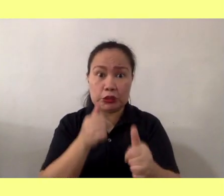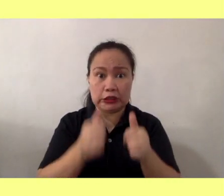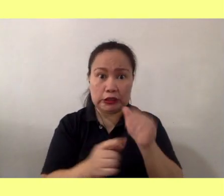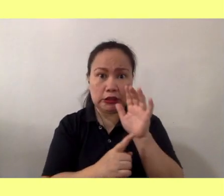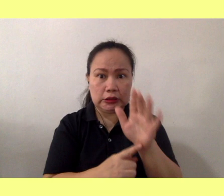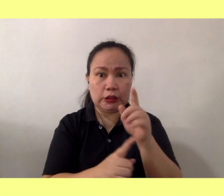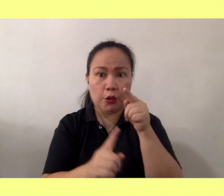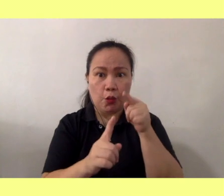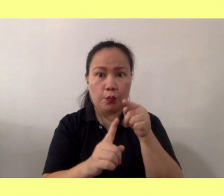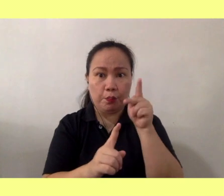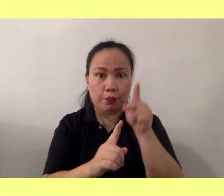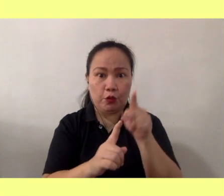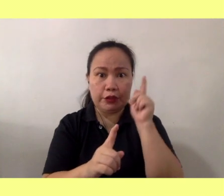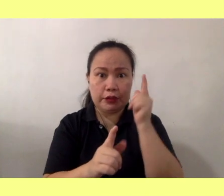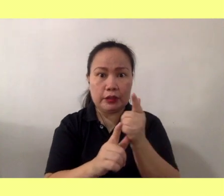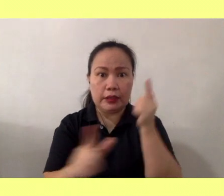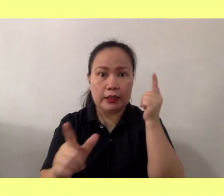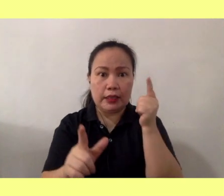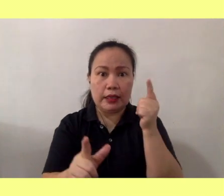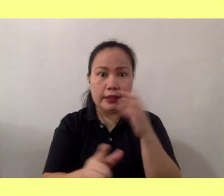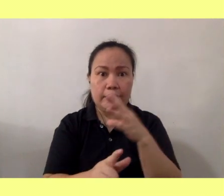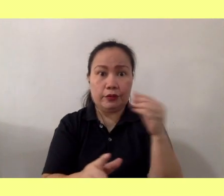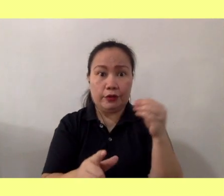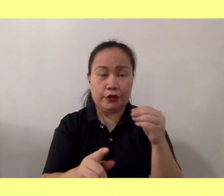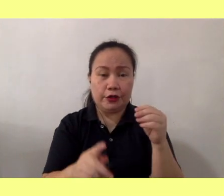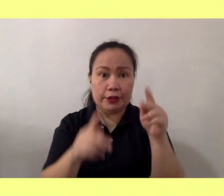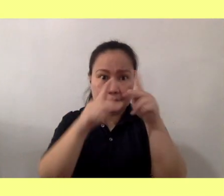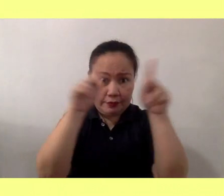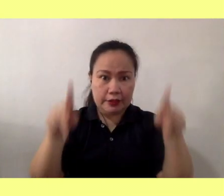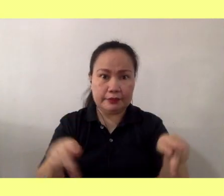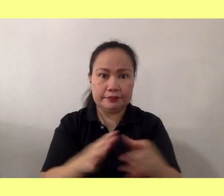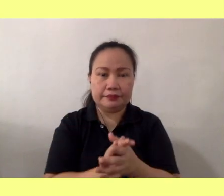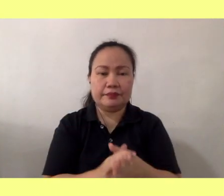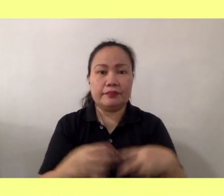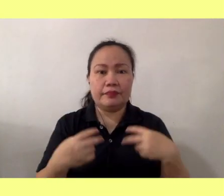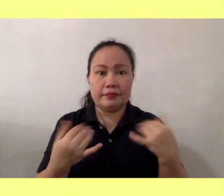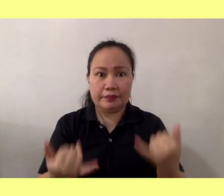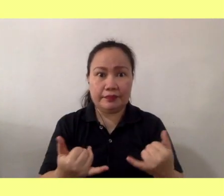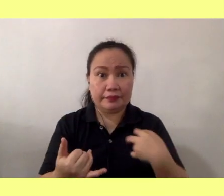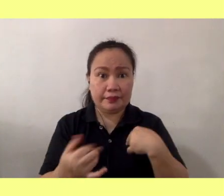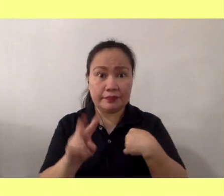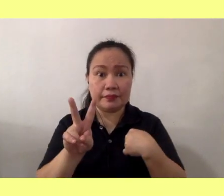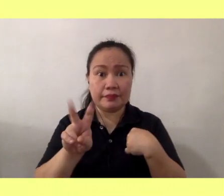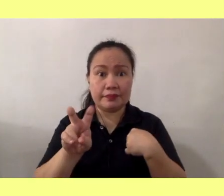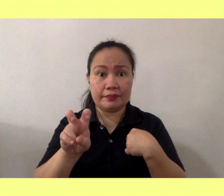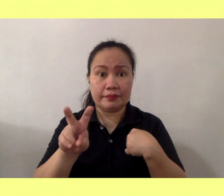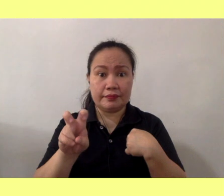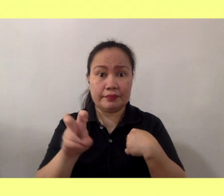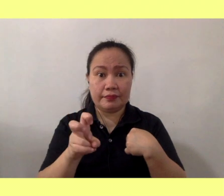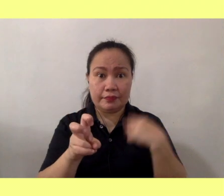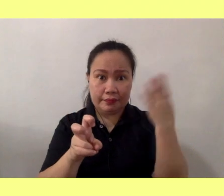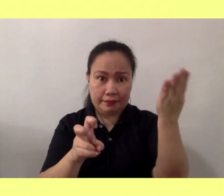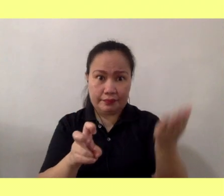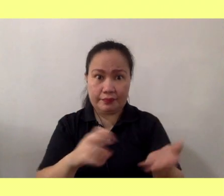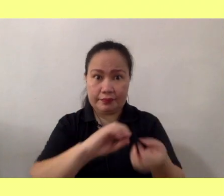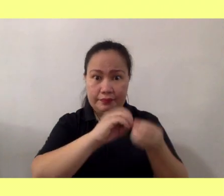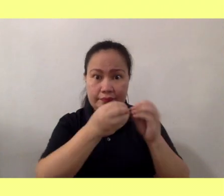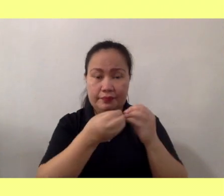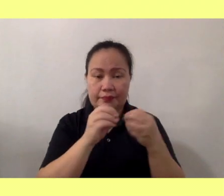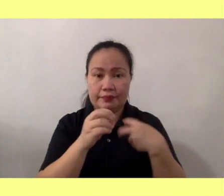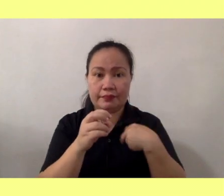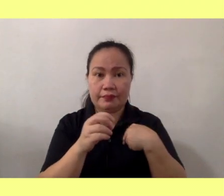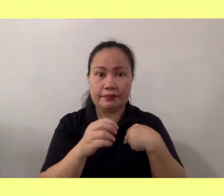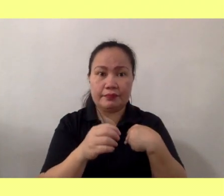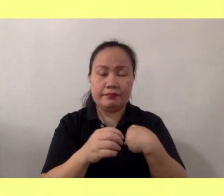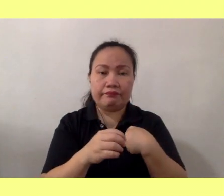a plane. So, I have here 12 items. Sabayan nyo po ako sa pagsagot. So, you can assess